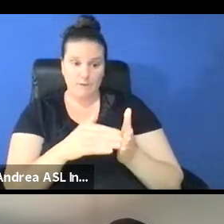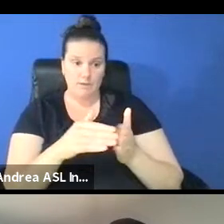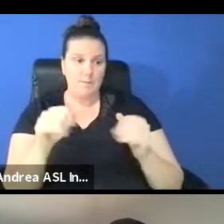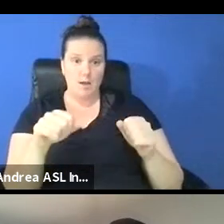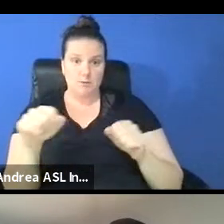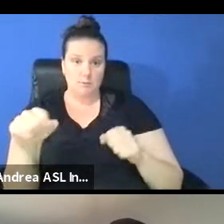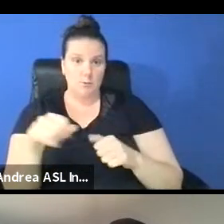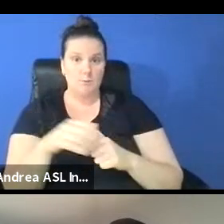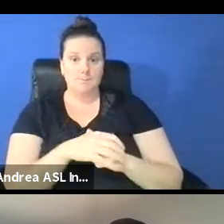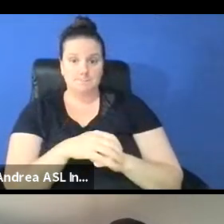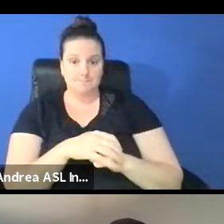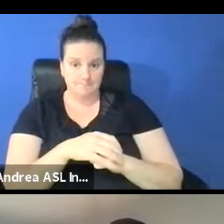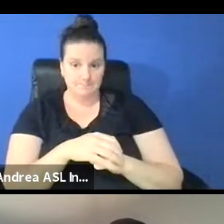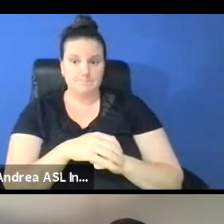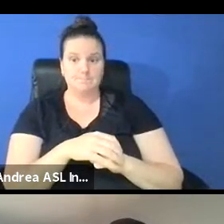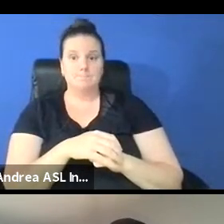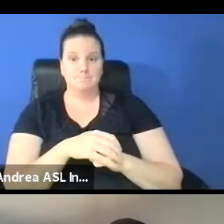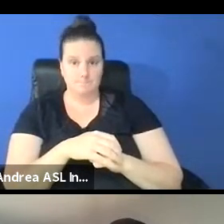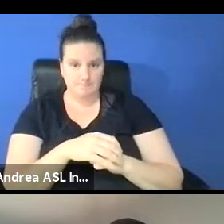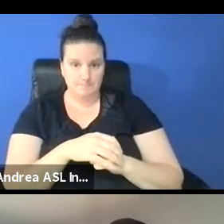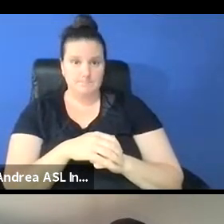possible.